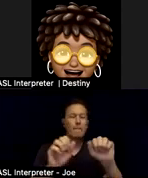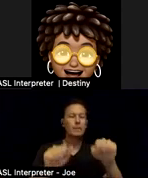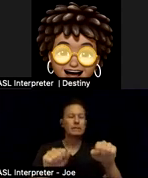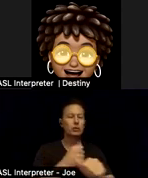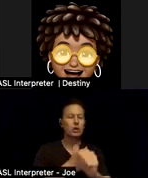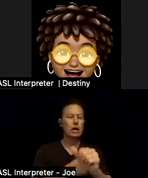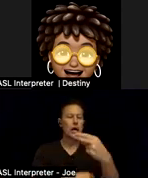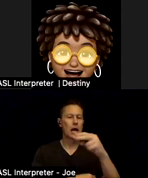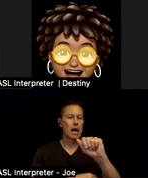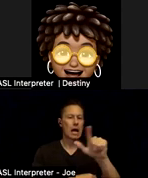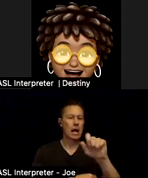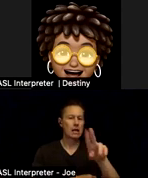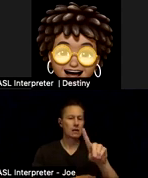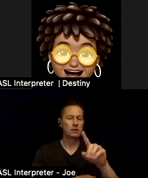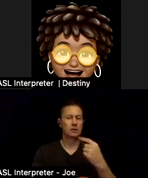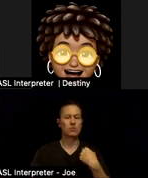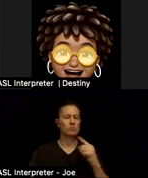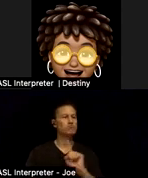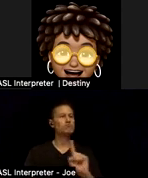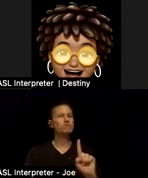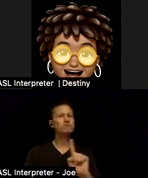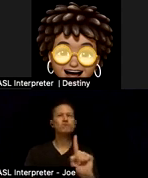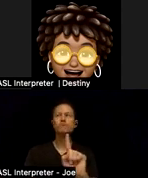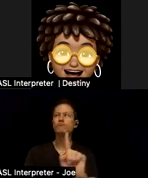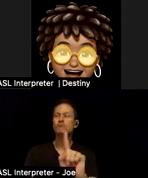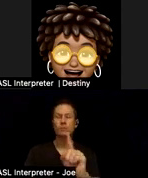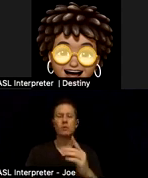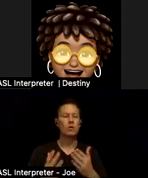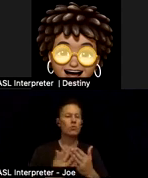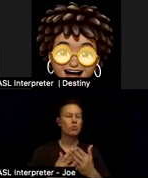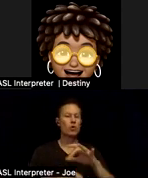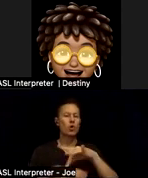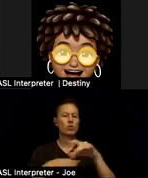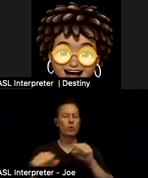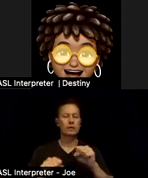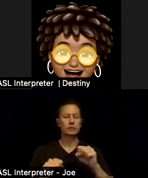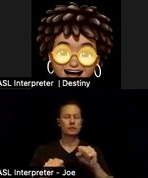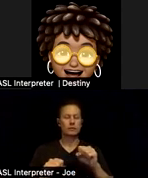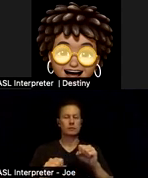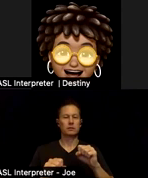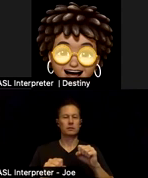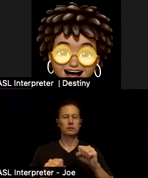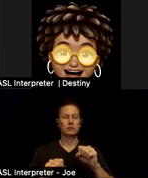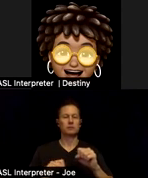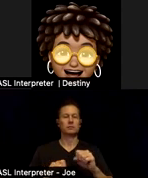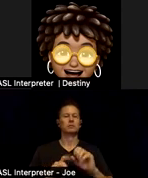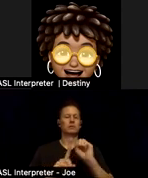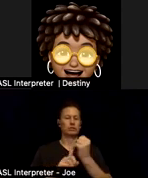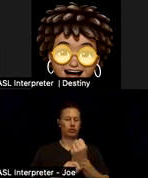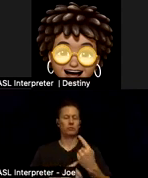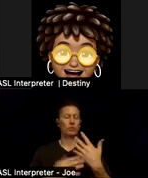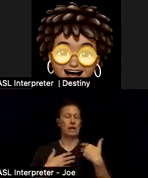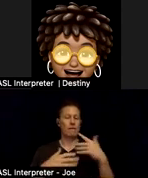The idea here is we're walking ourselves through an earthquake. So we have a pre-recorded video with Trevyn showing a